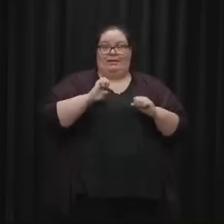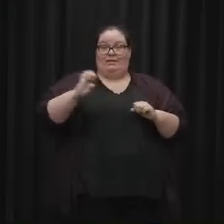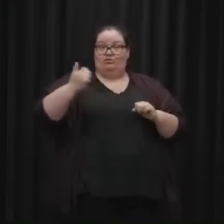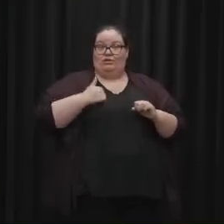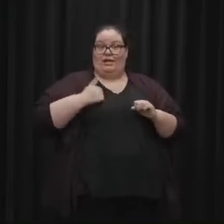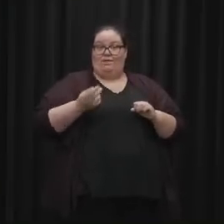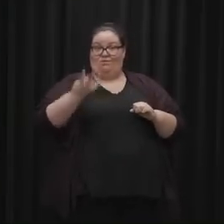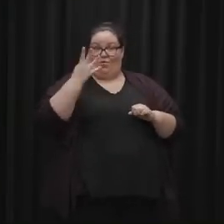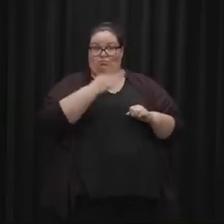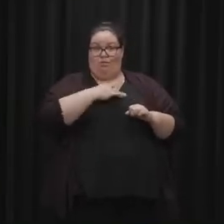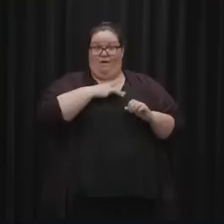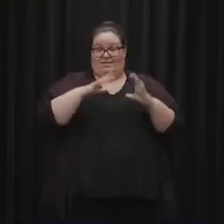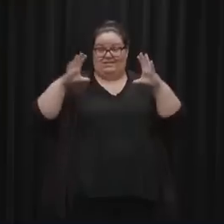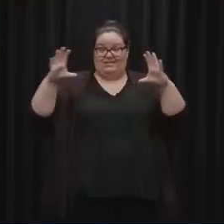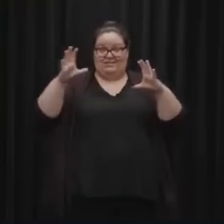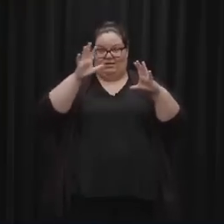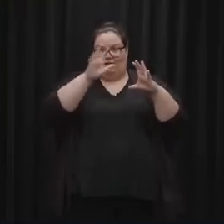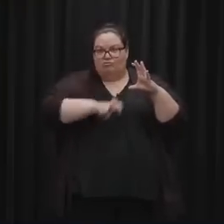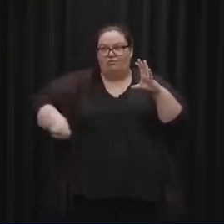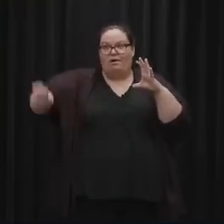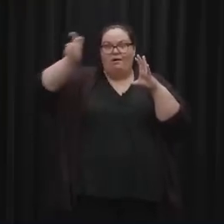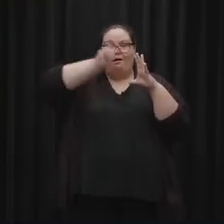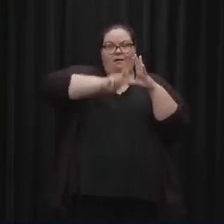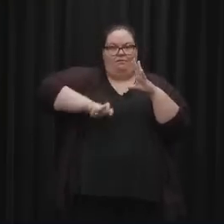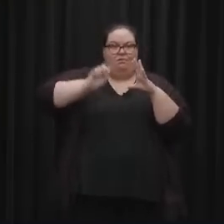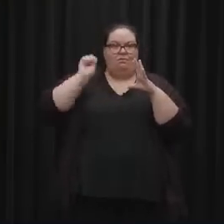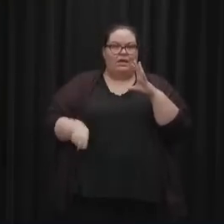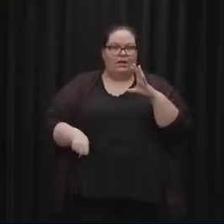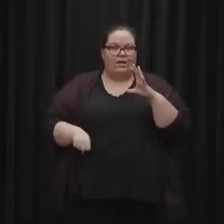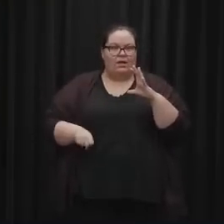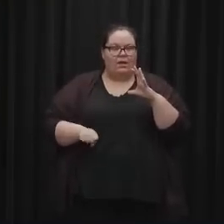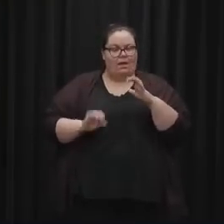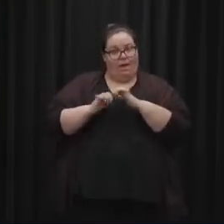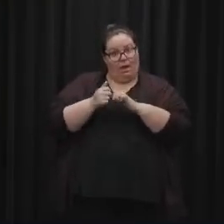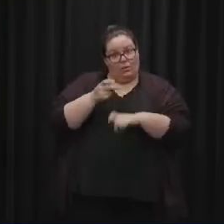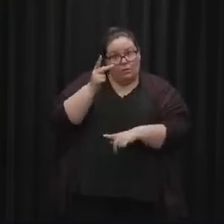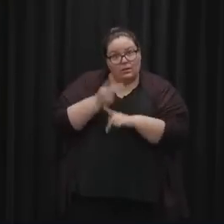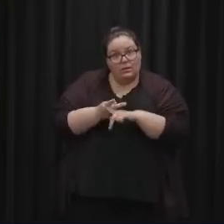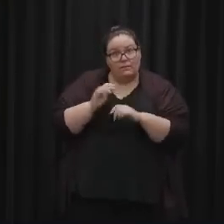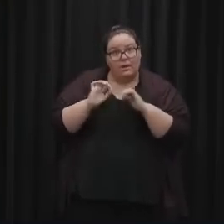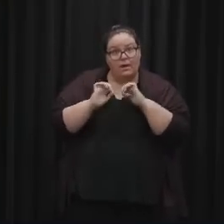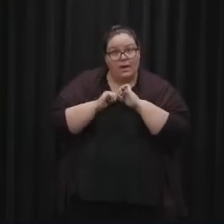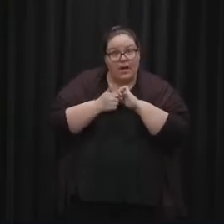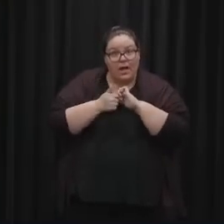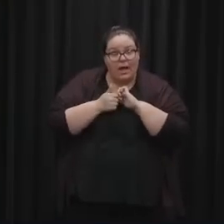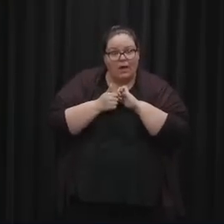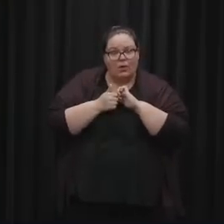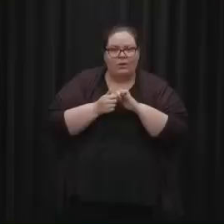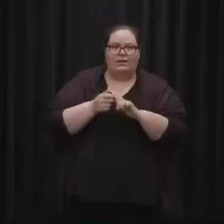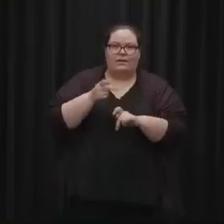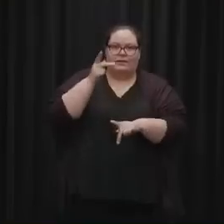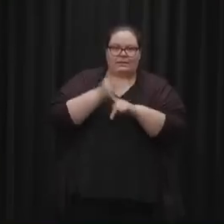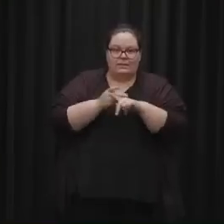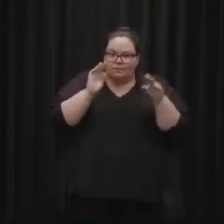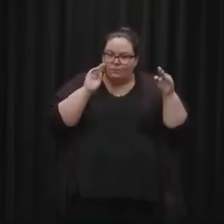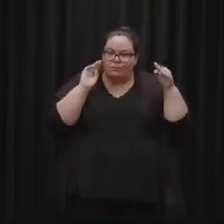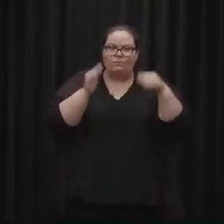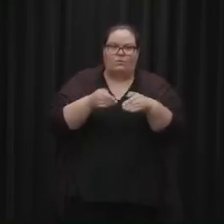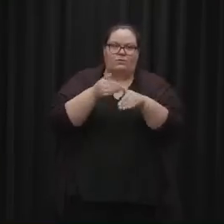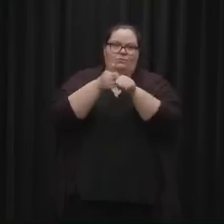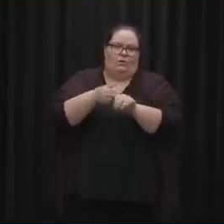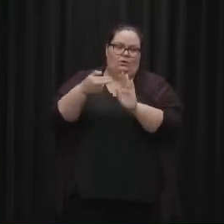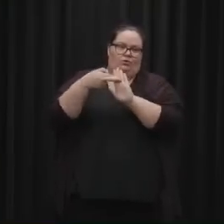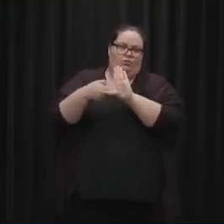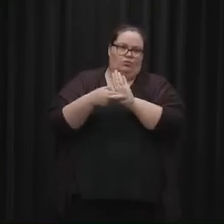bubble very successfully and safely. The only way to keep that level of success that we have achieved is to continue to work extremely